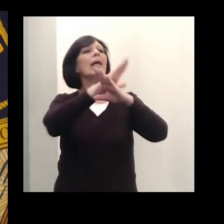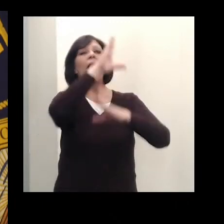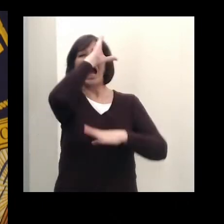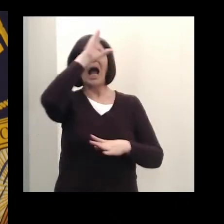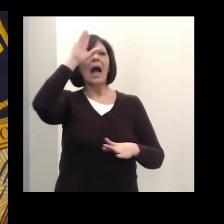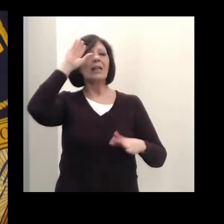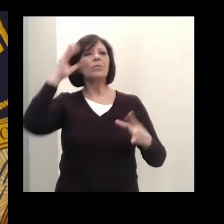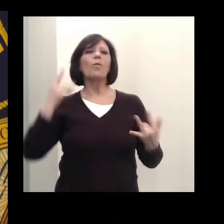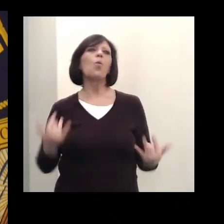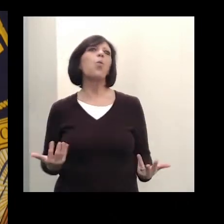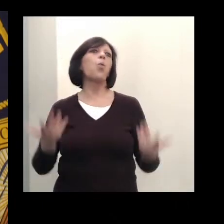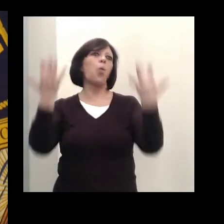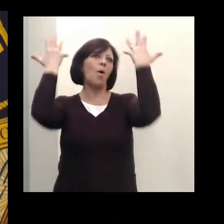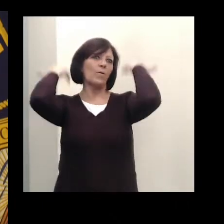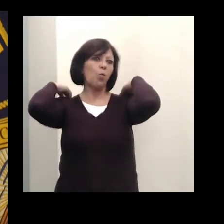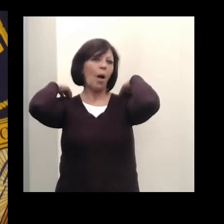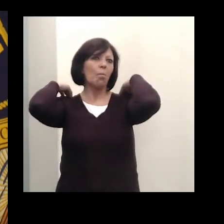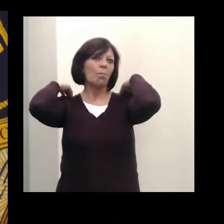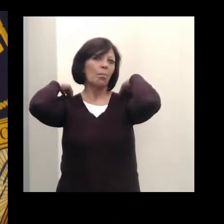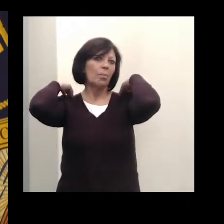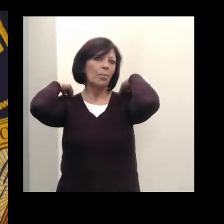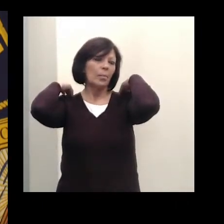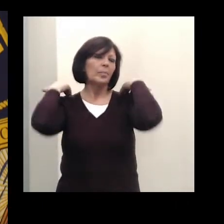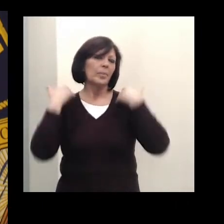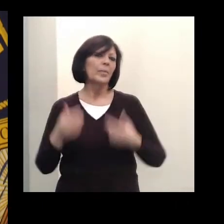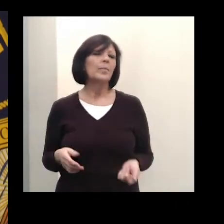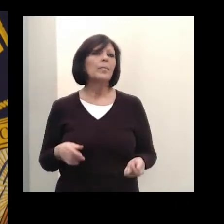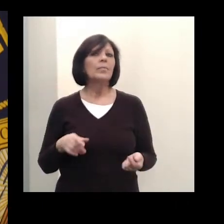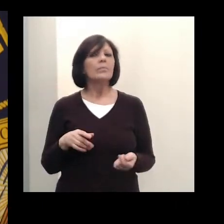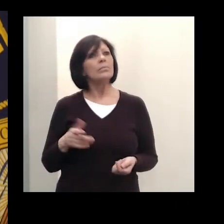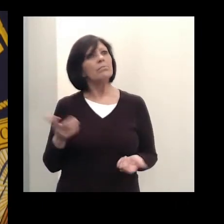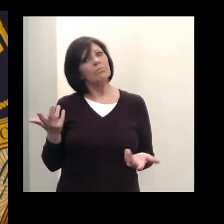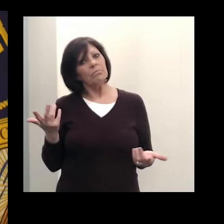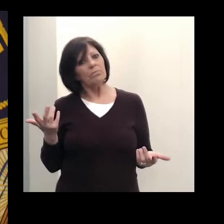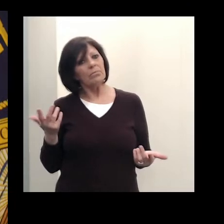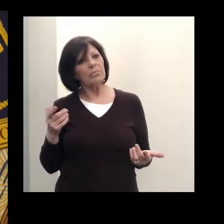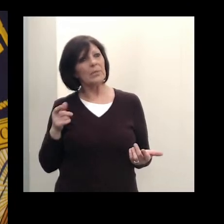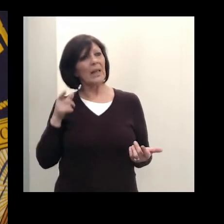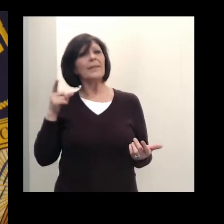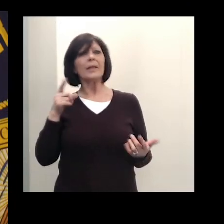and overfilled with patients, and they've barely hung on.